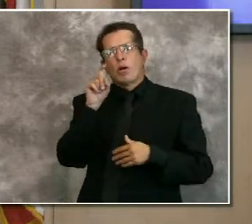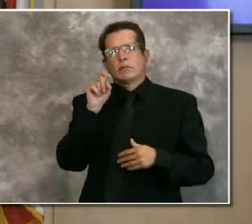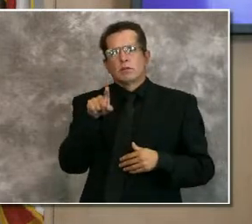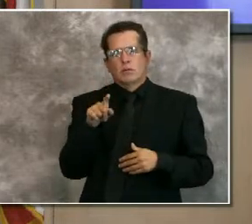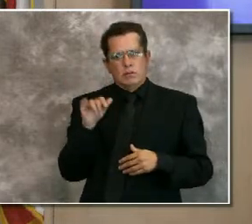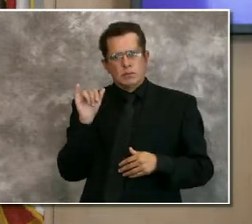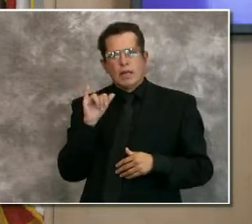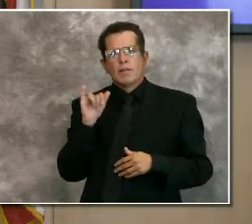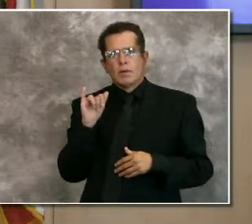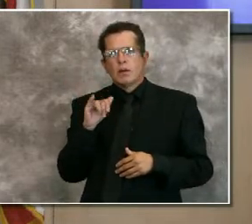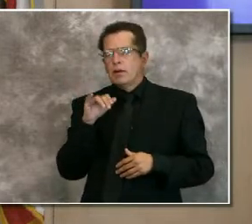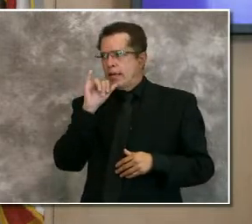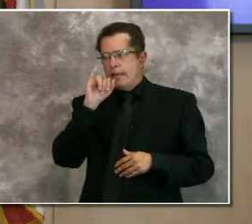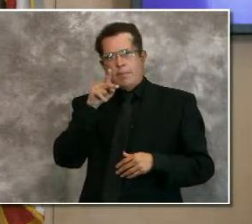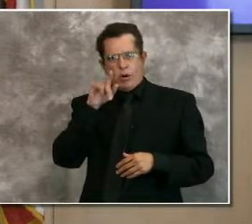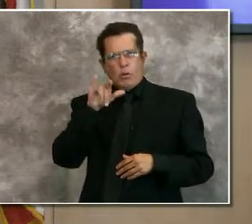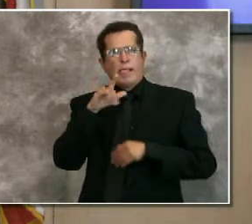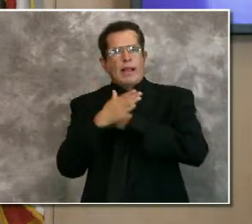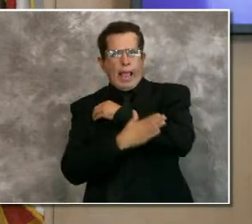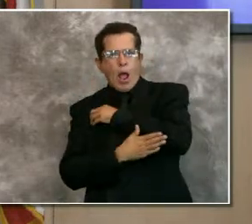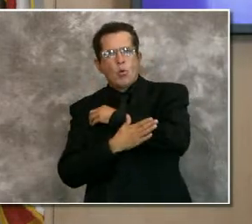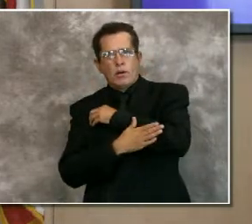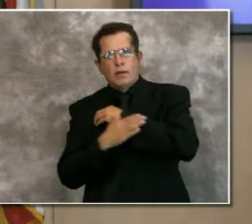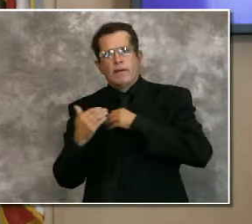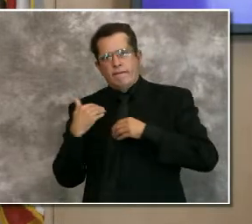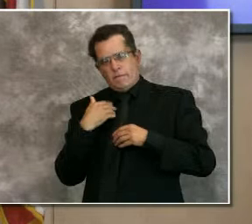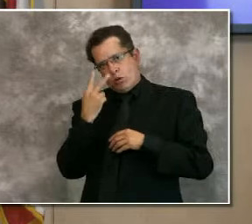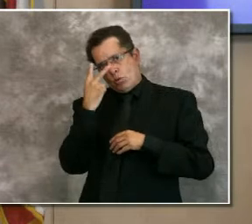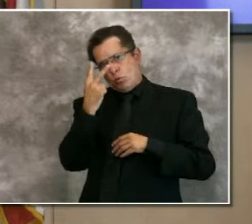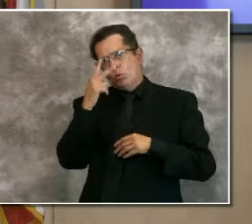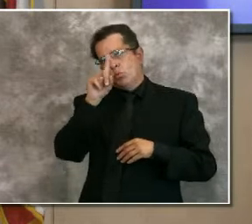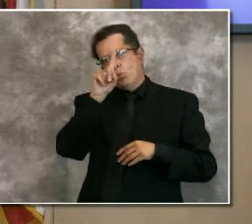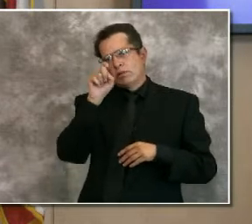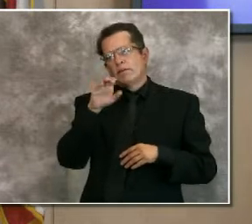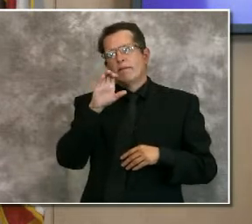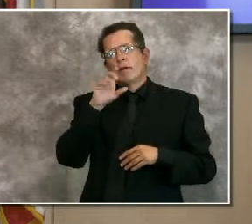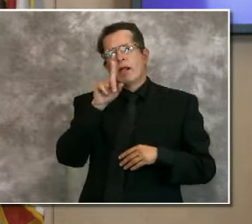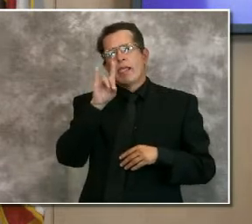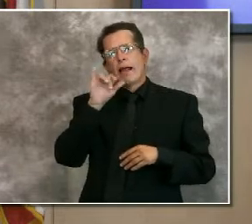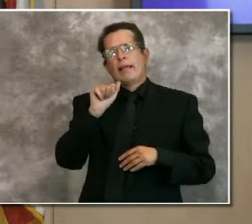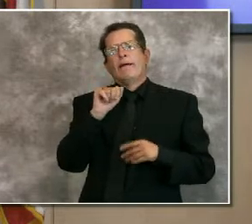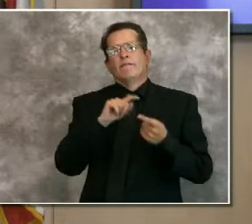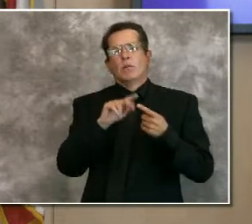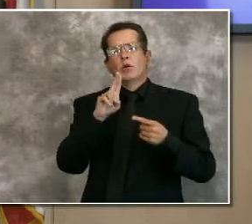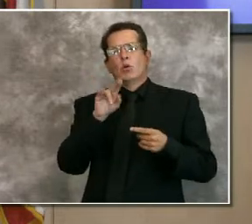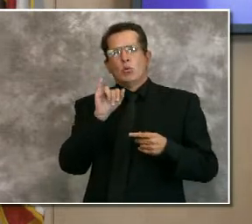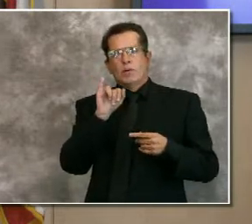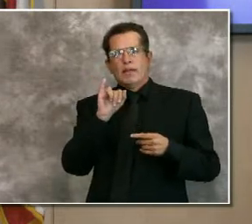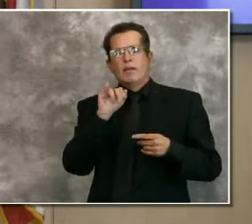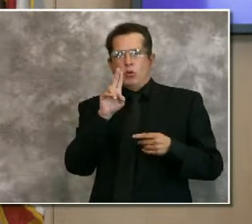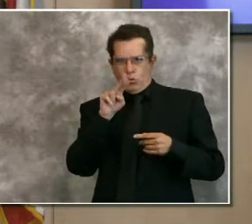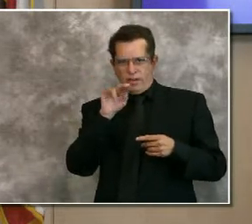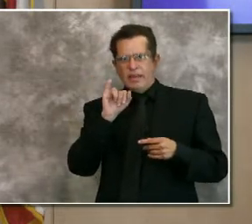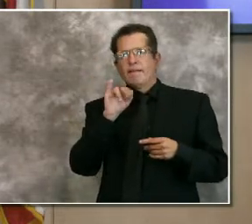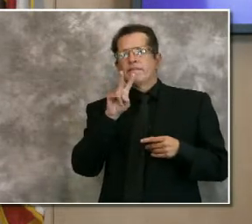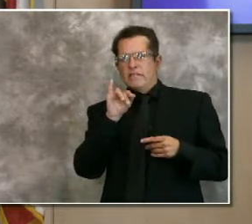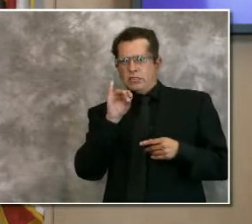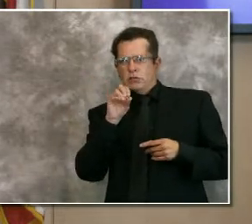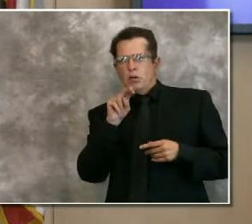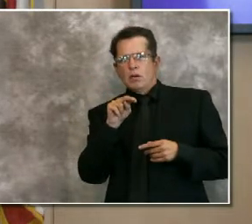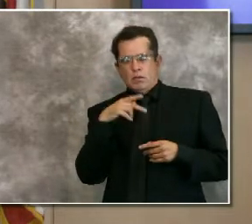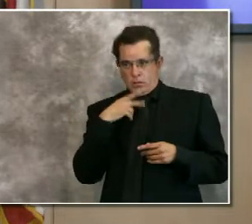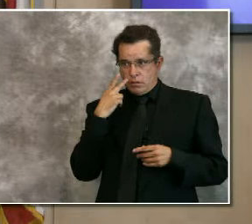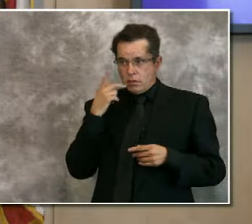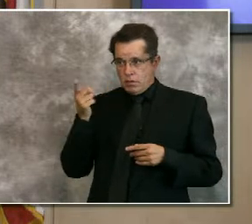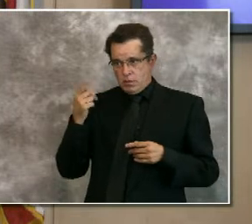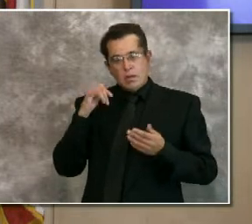Dr. McDonald, and there's two questions from Claudia with Univision. The first one is, would you be able to confirm if there has been a surge